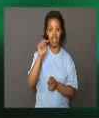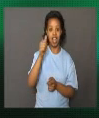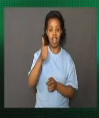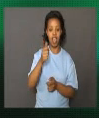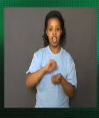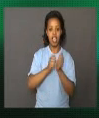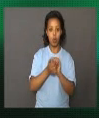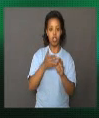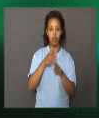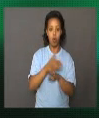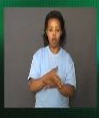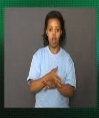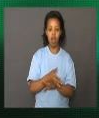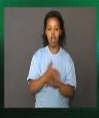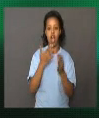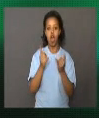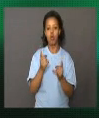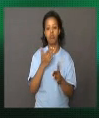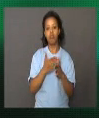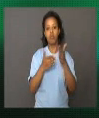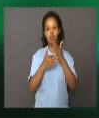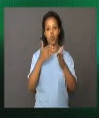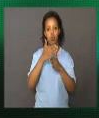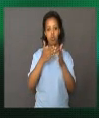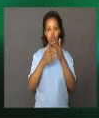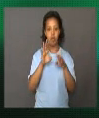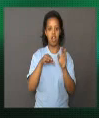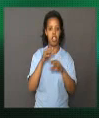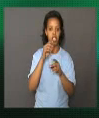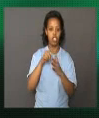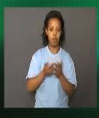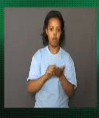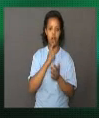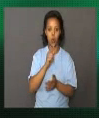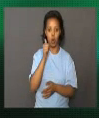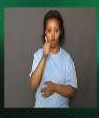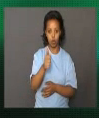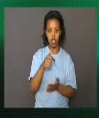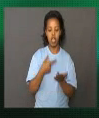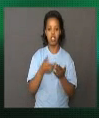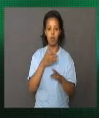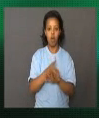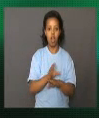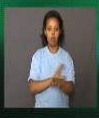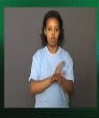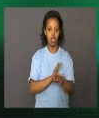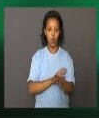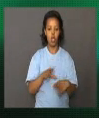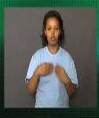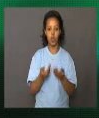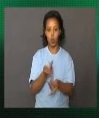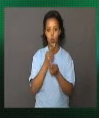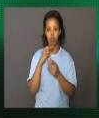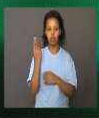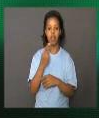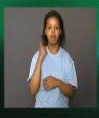building blocks called nucleotides, which are provided by the cell.